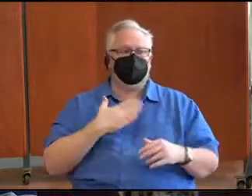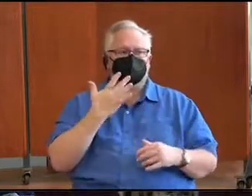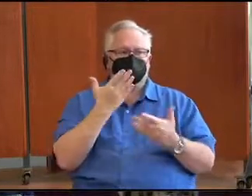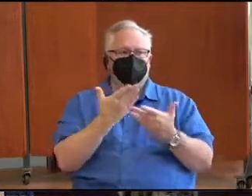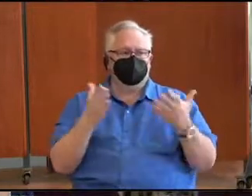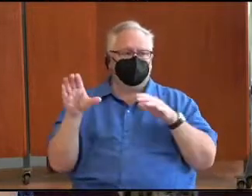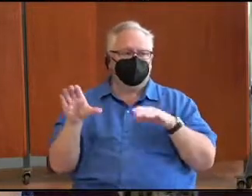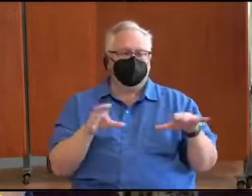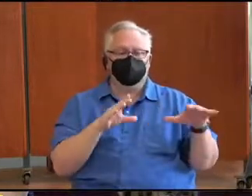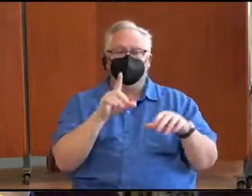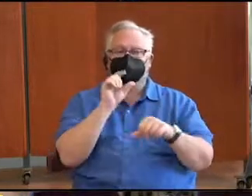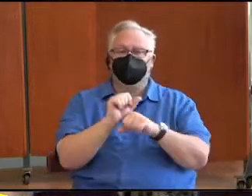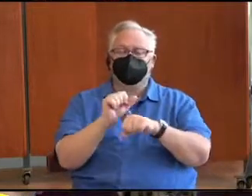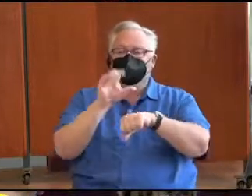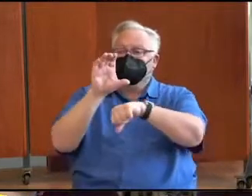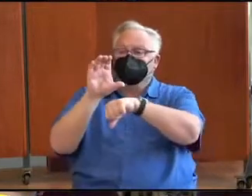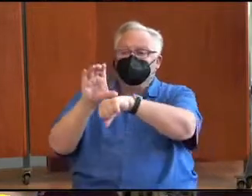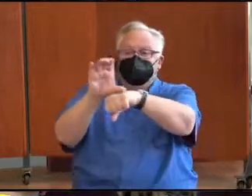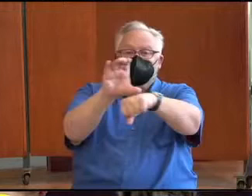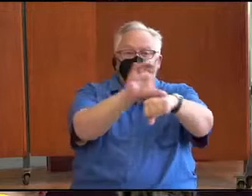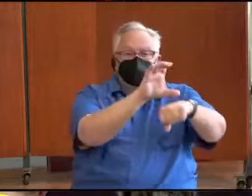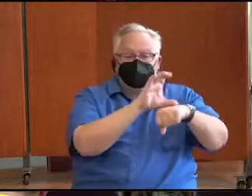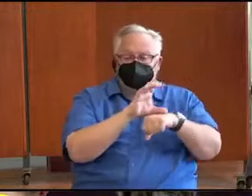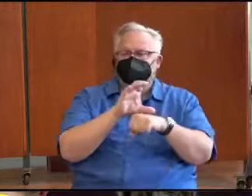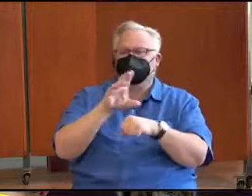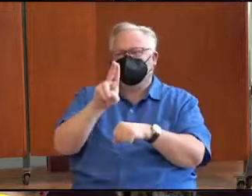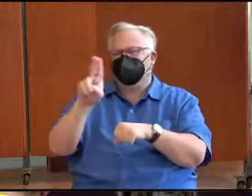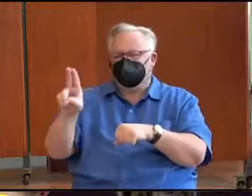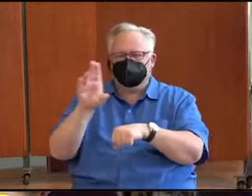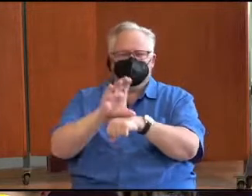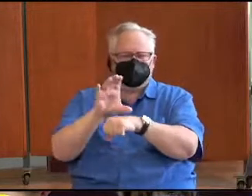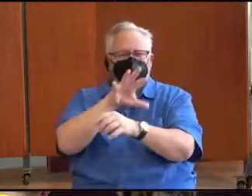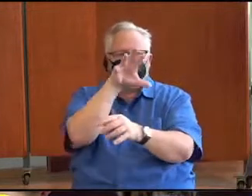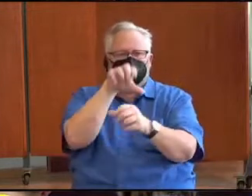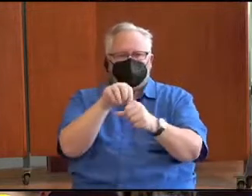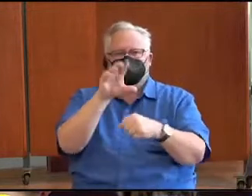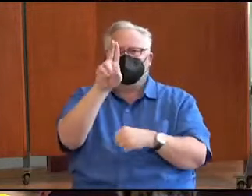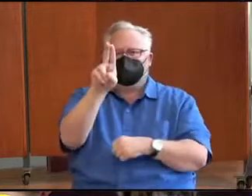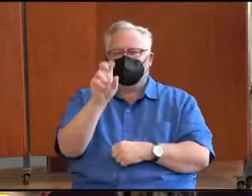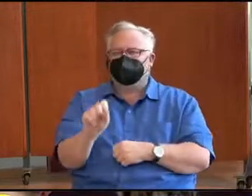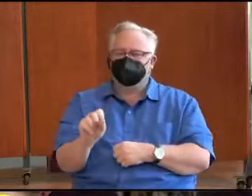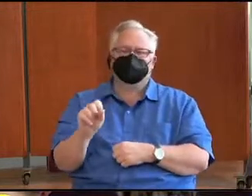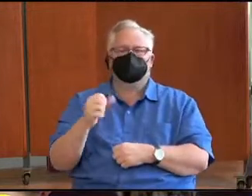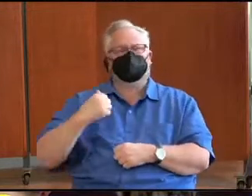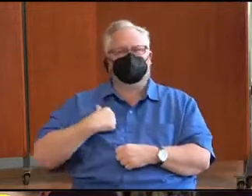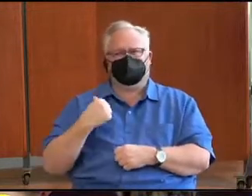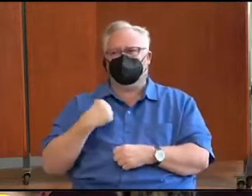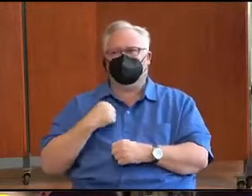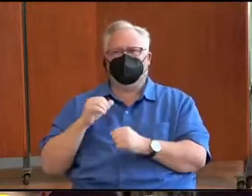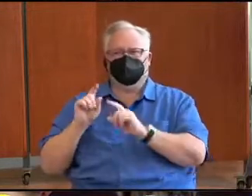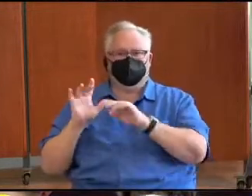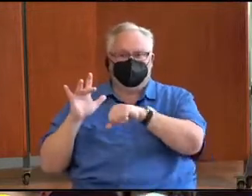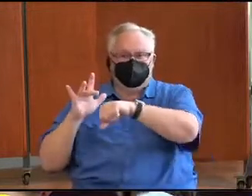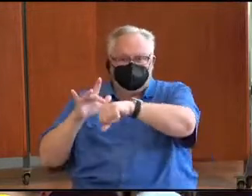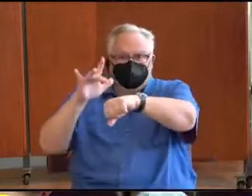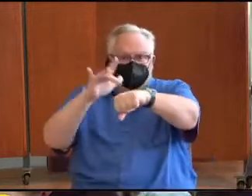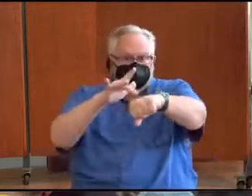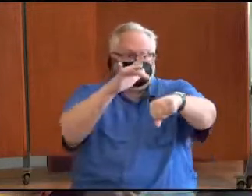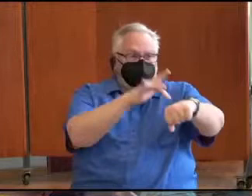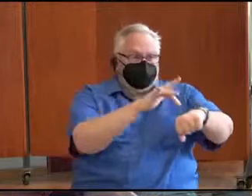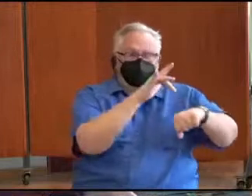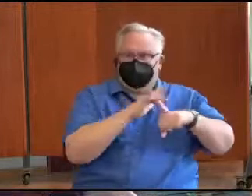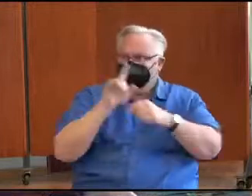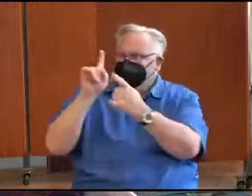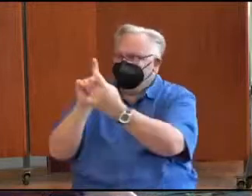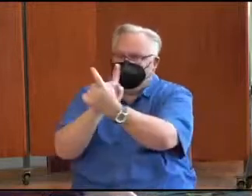is actually to visit our congregations and to be with our communities and to meet all of you and to see all of you.